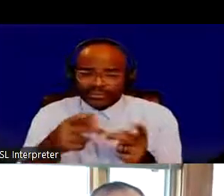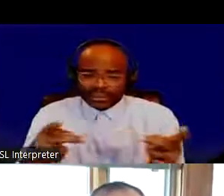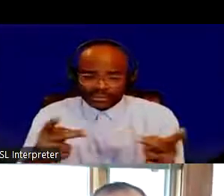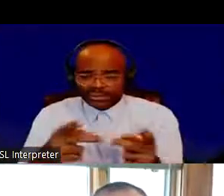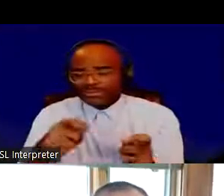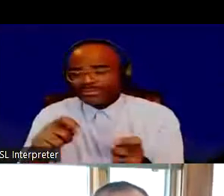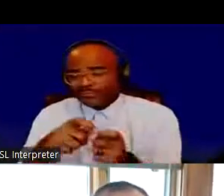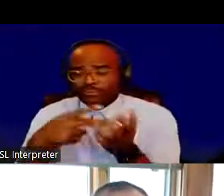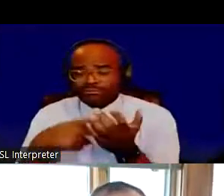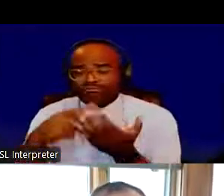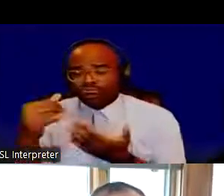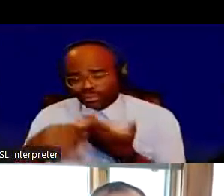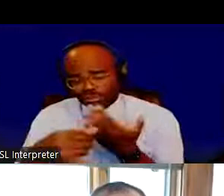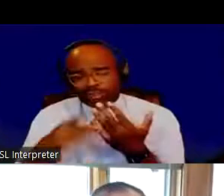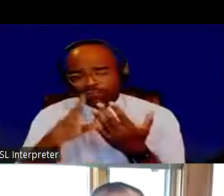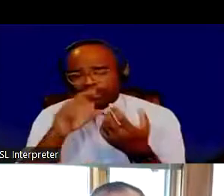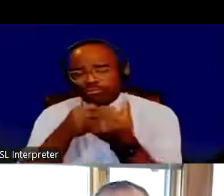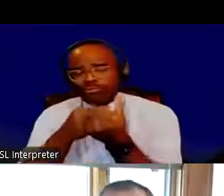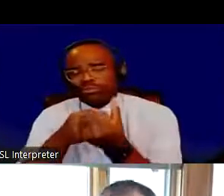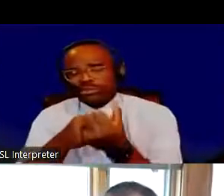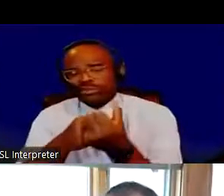rest of the experience.